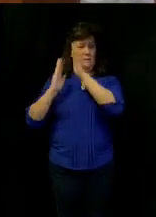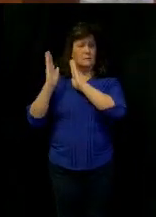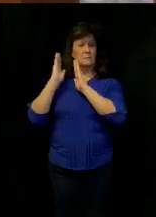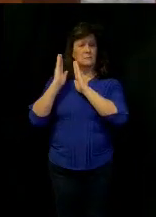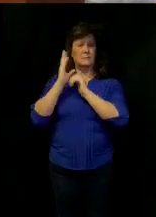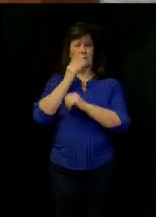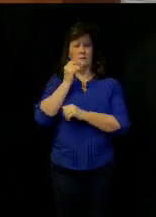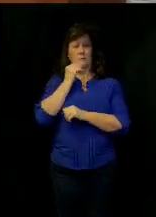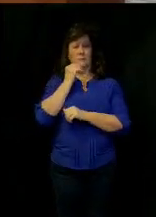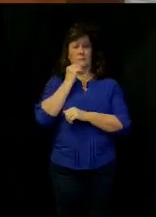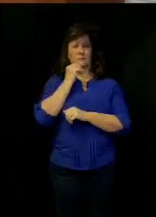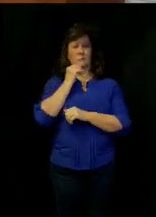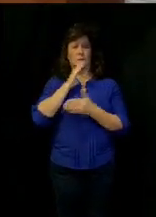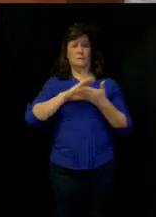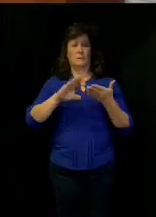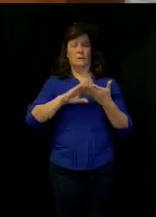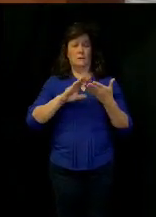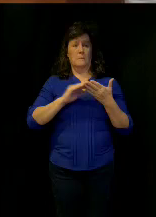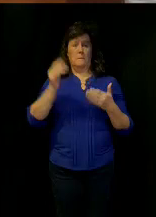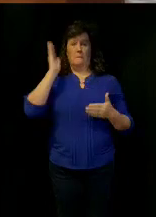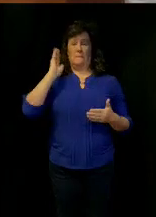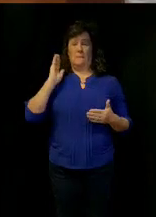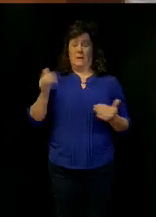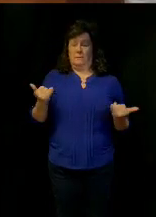Hebrews says that you've been forgiven past, present, and future.